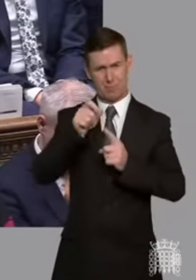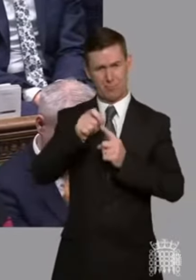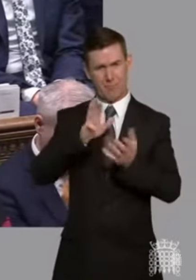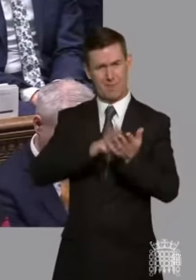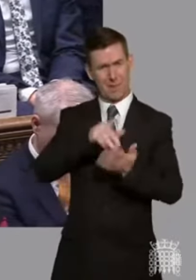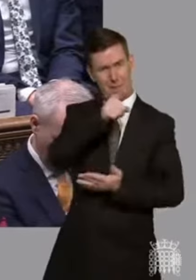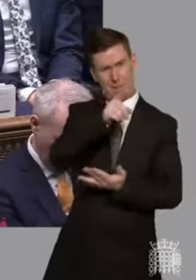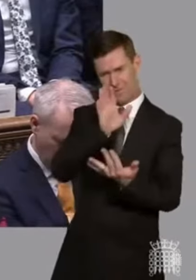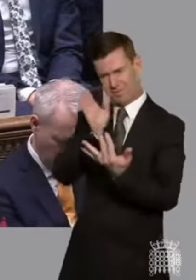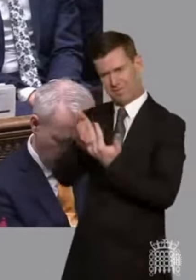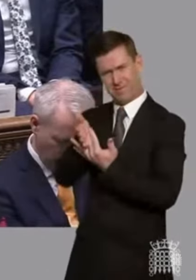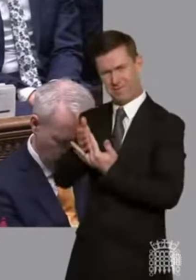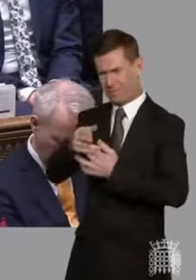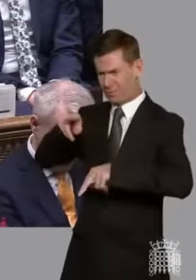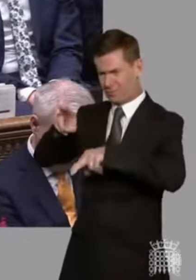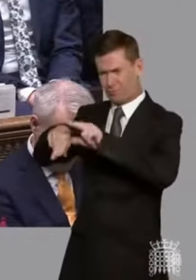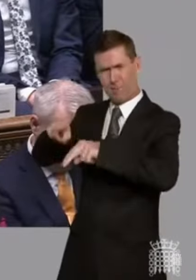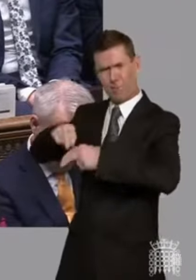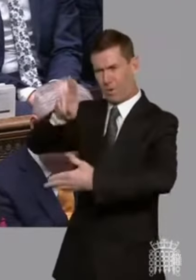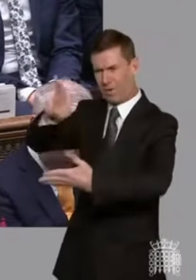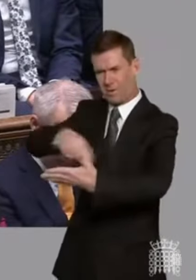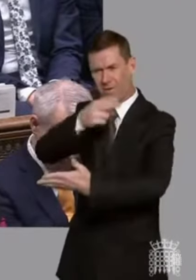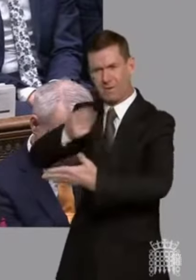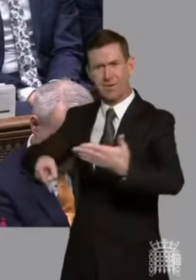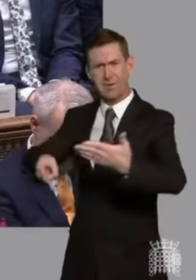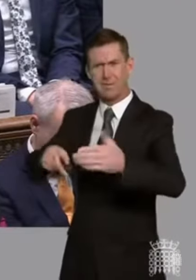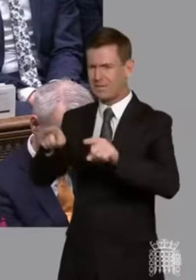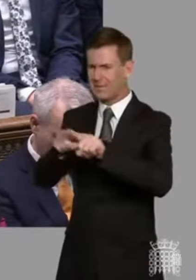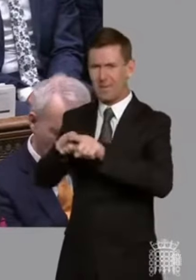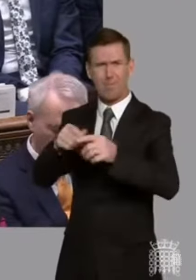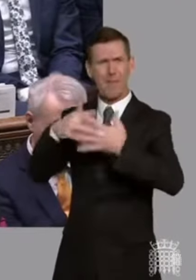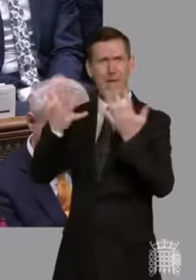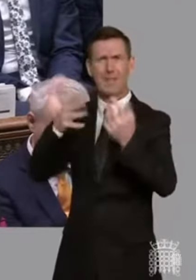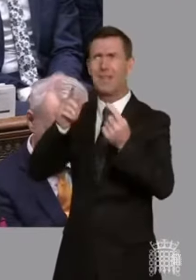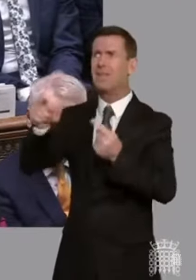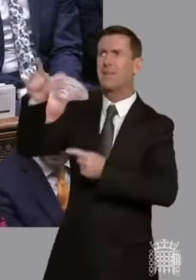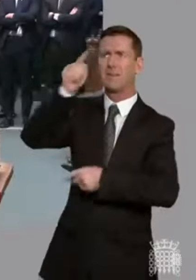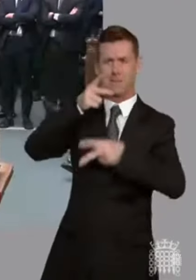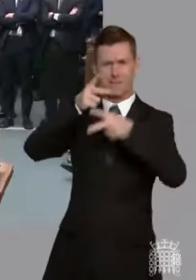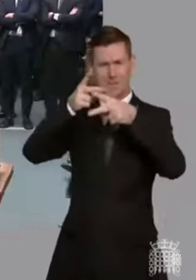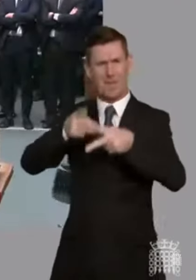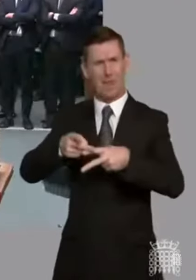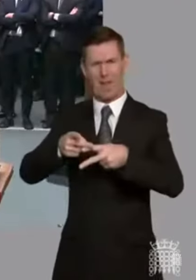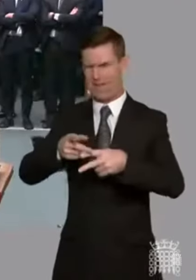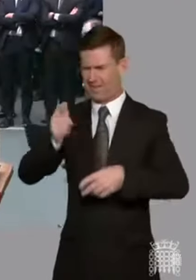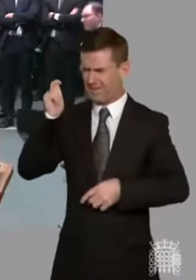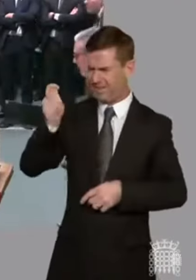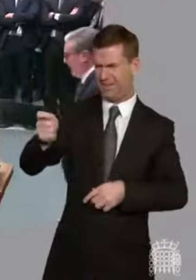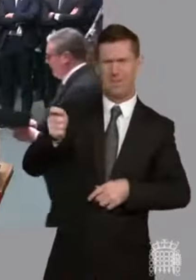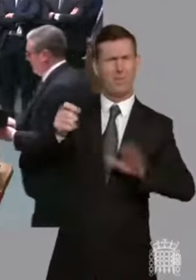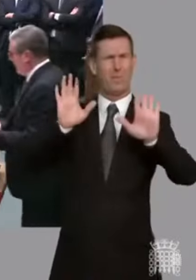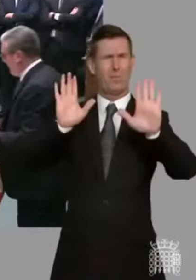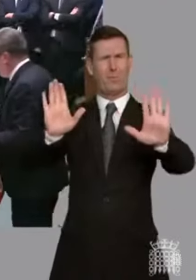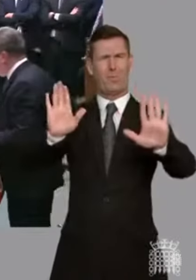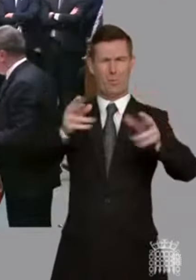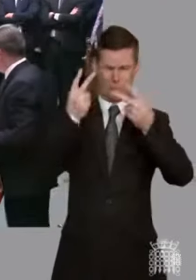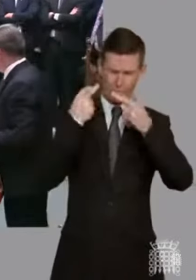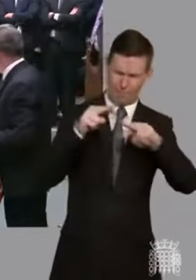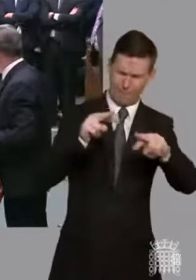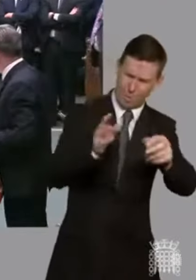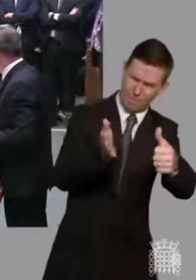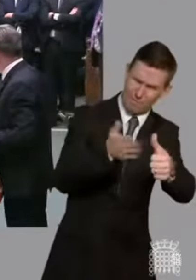carers like Andrea, at least until the review is concluded? Prime Minister. Mr. Speaker, we